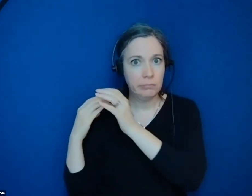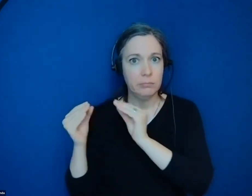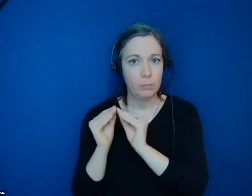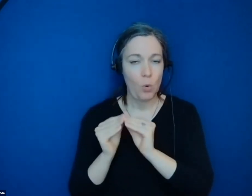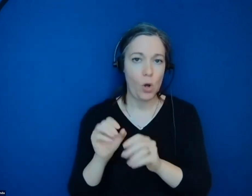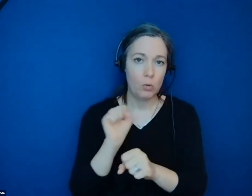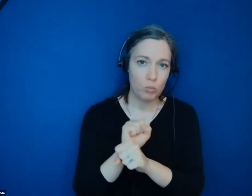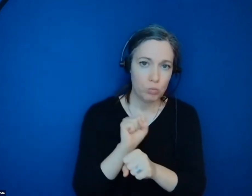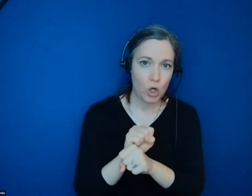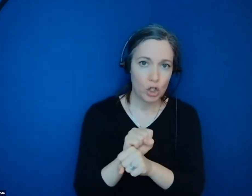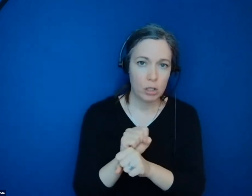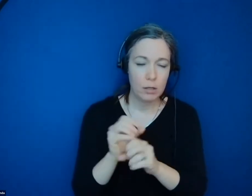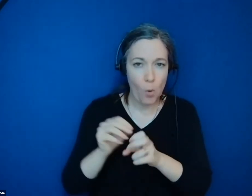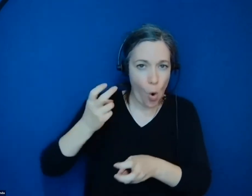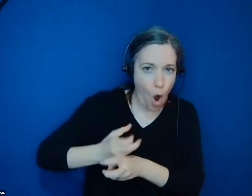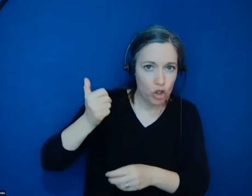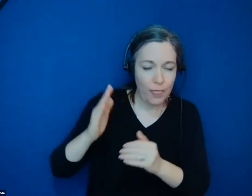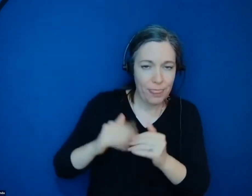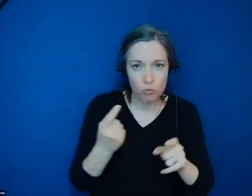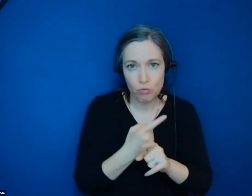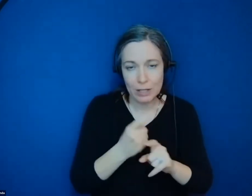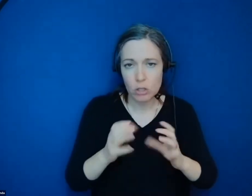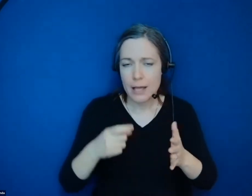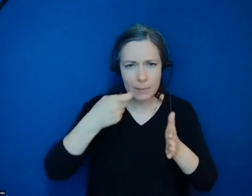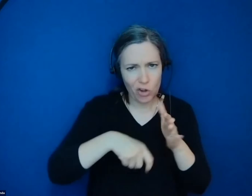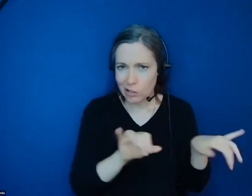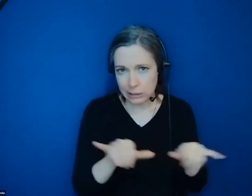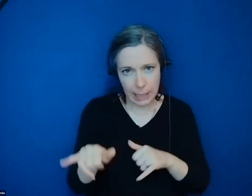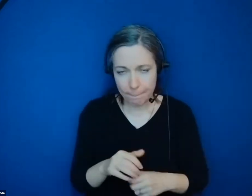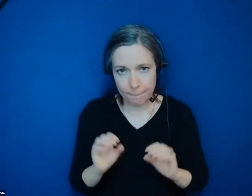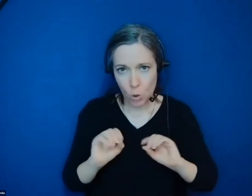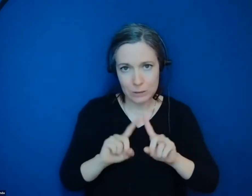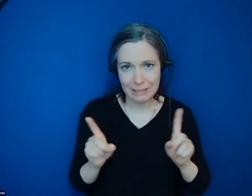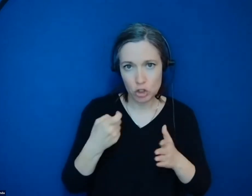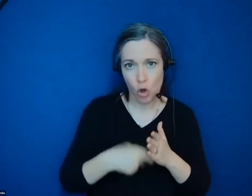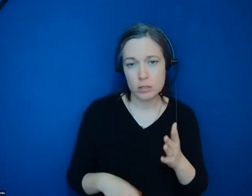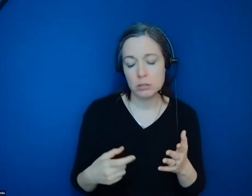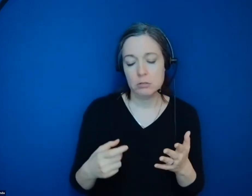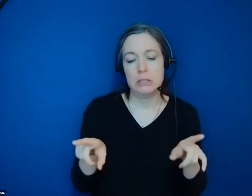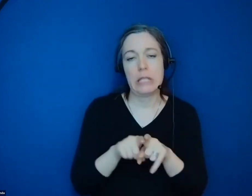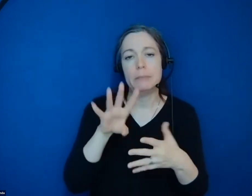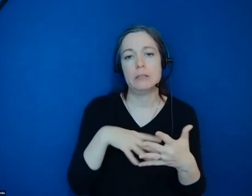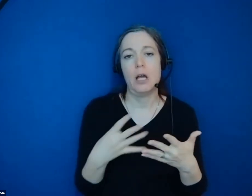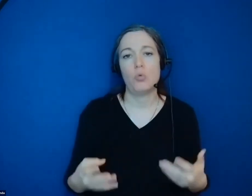class, but it doesn't cost more for an honors class though just being your schedule like a regular class would be.